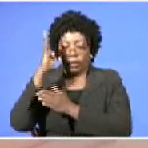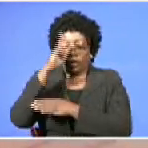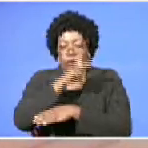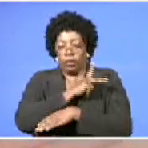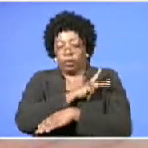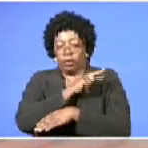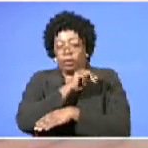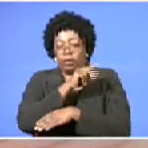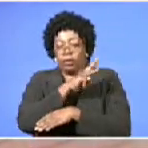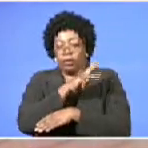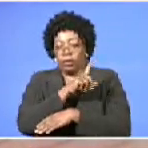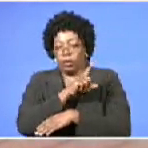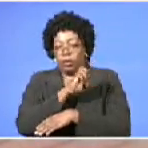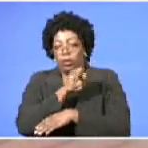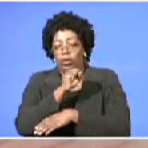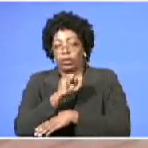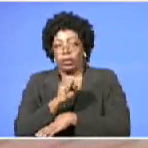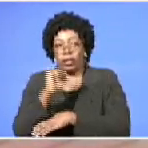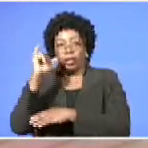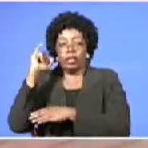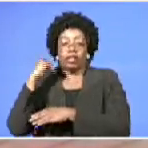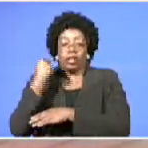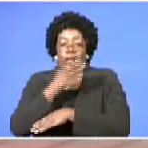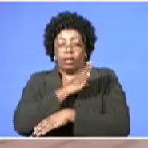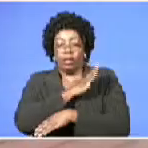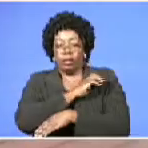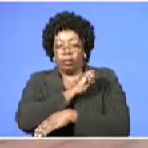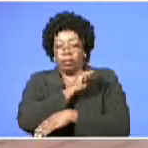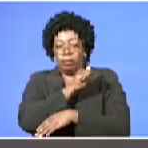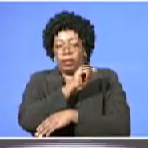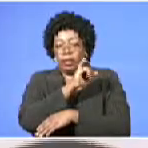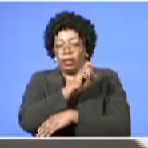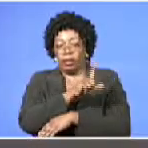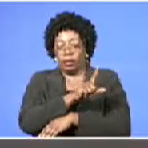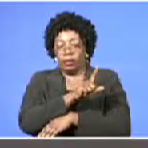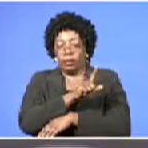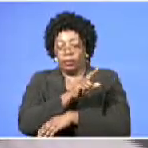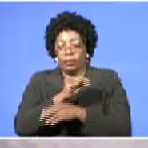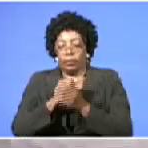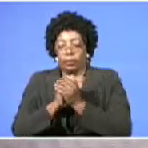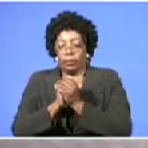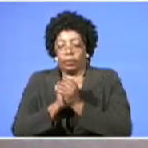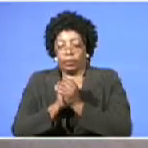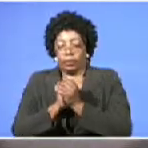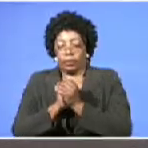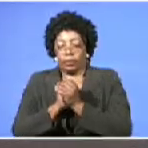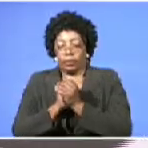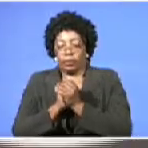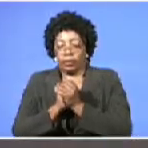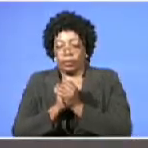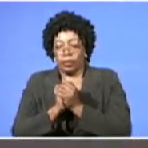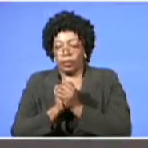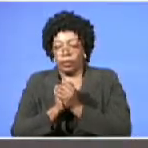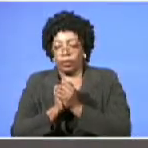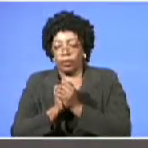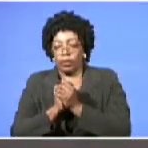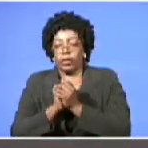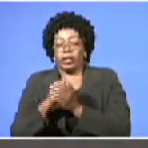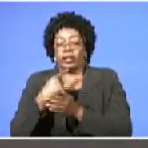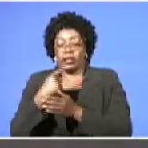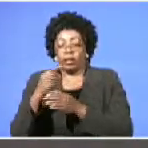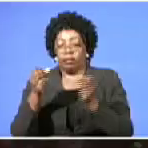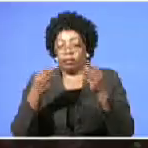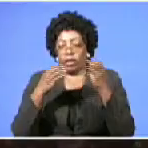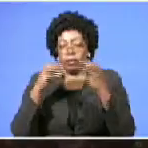third with a 186. Jenna Bales, the 16-18 girls champ, with a 170. Conditions not the best, plenty of wind,